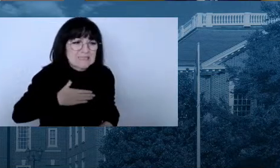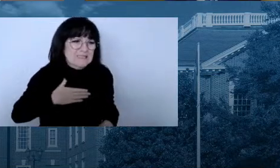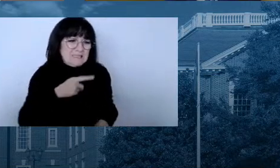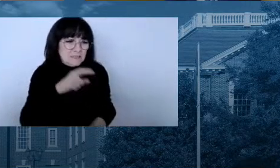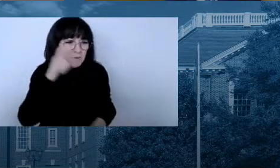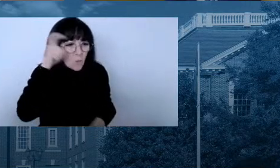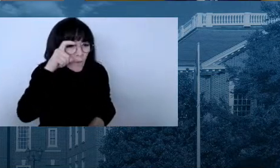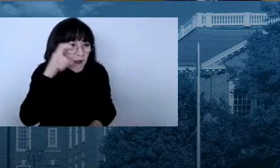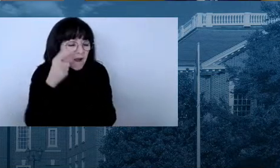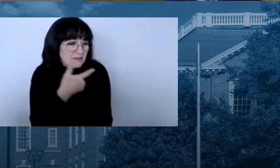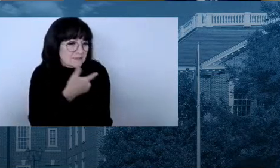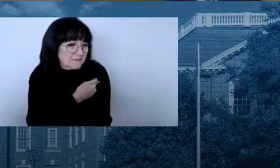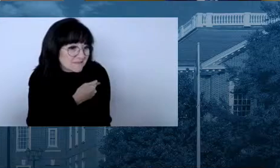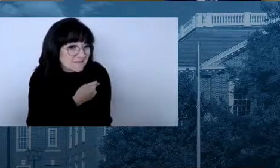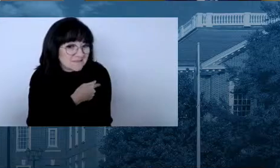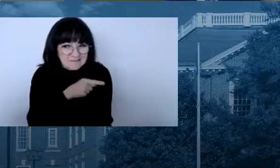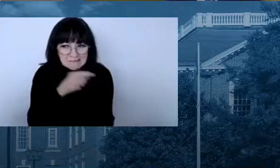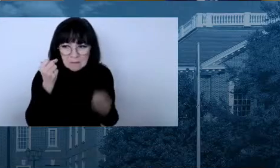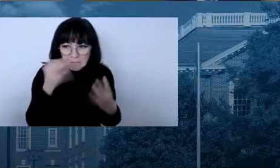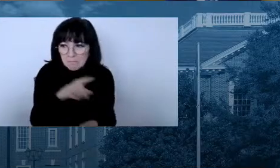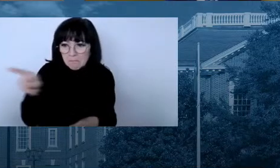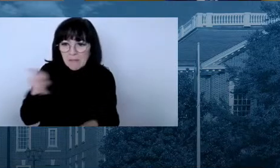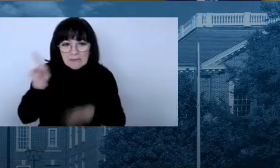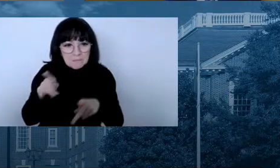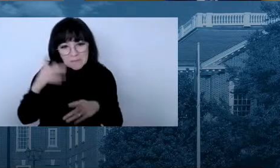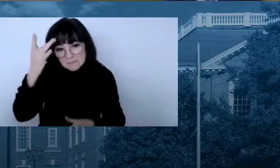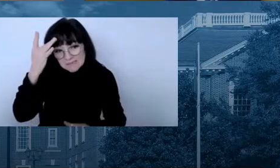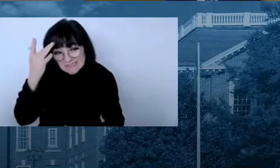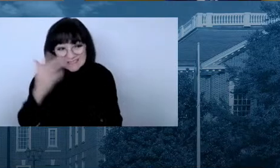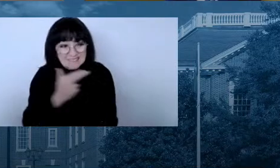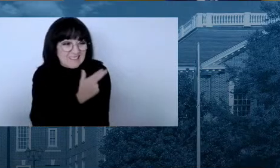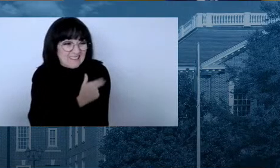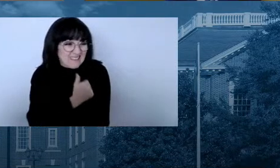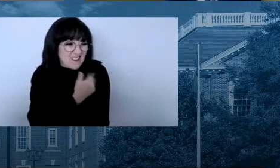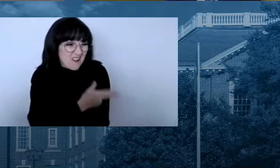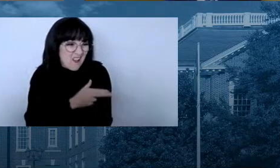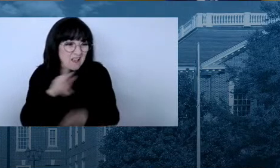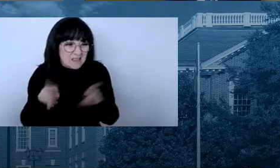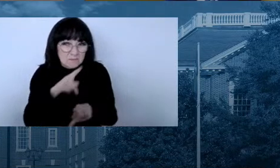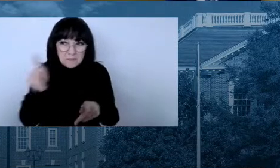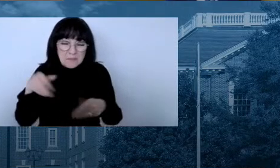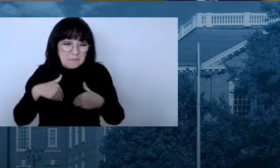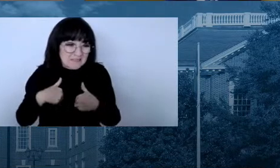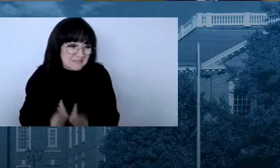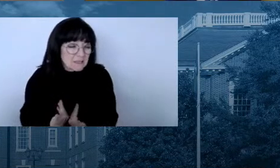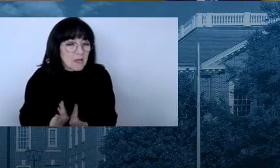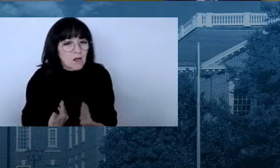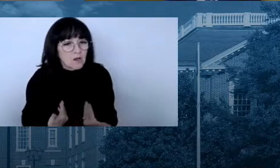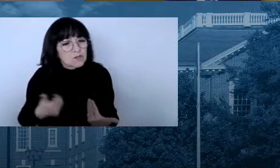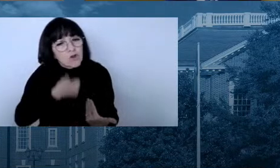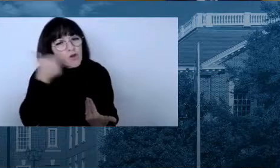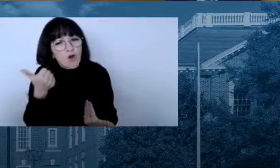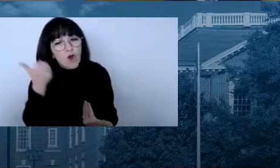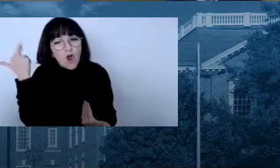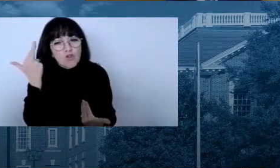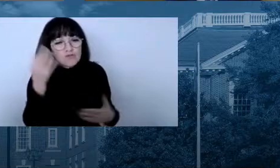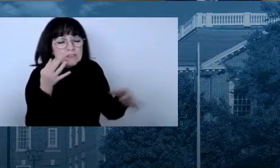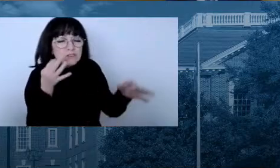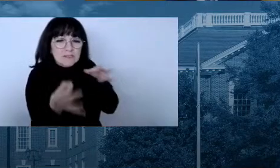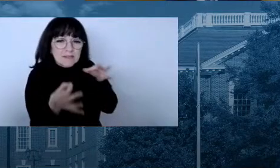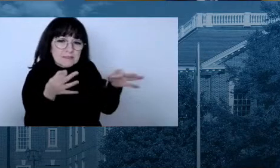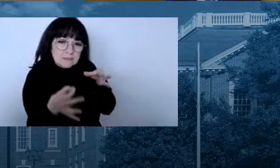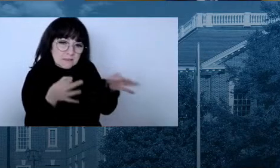the jobs to do, hospitals and treating patients, and particularly in emergency rooms with